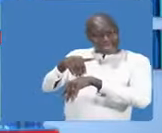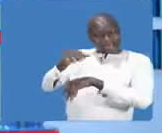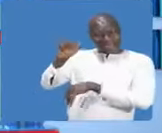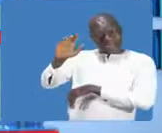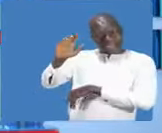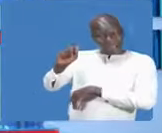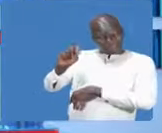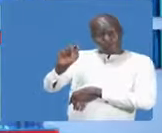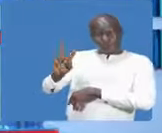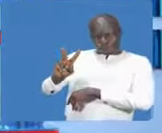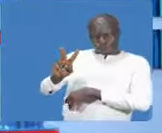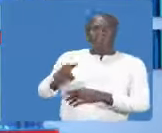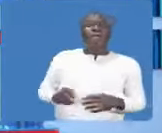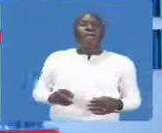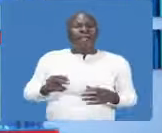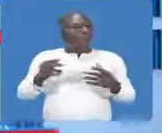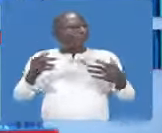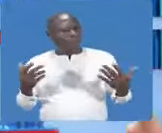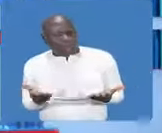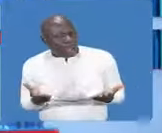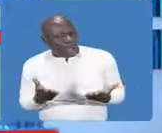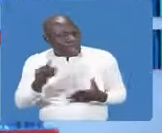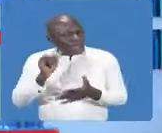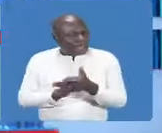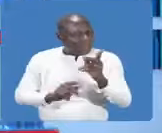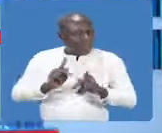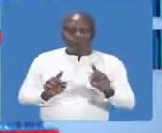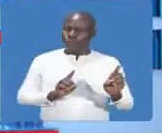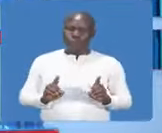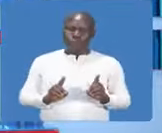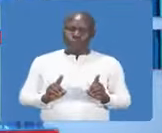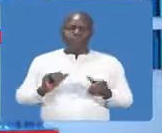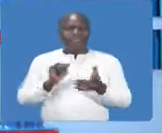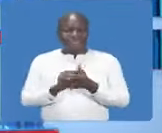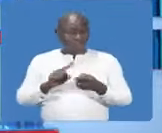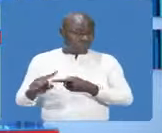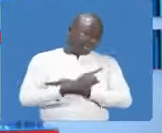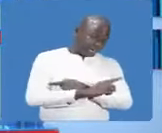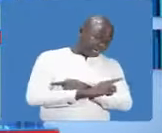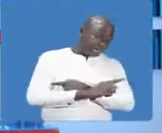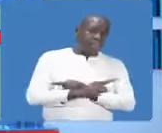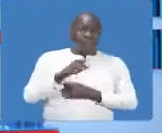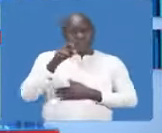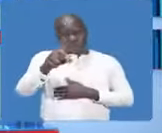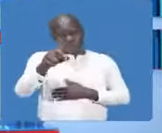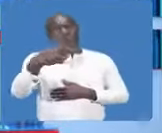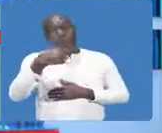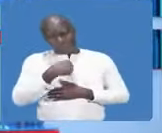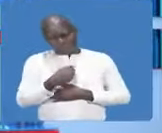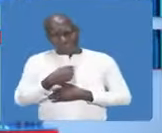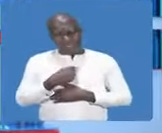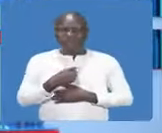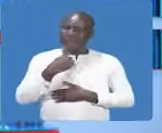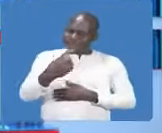hai eden ana san krofo eyoye ama se ene sɛ me ne wo claim sɛ